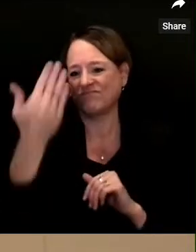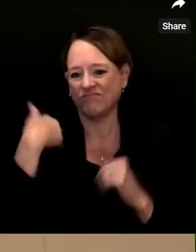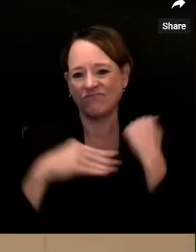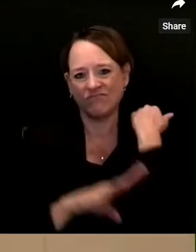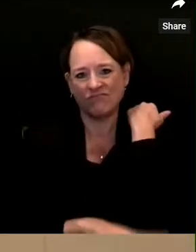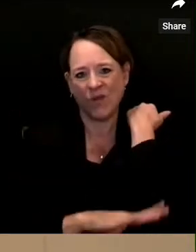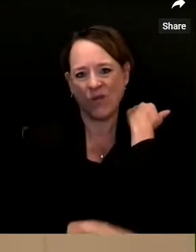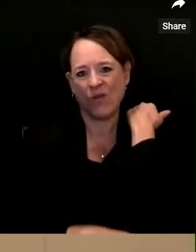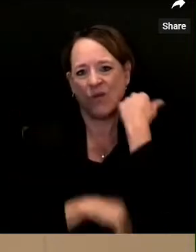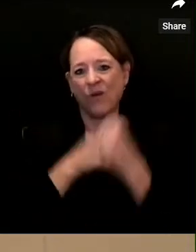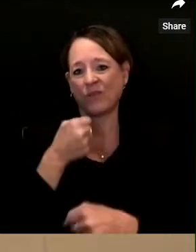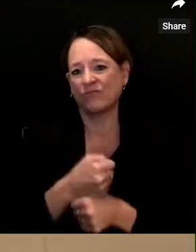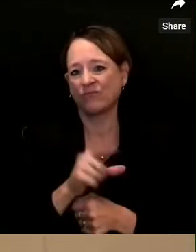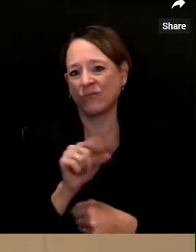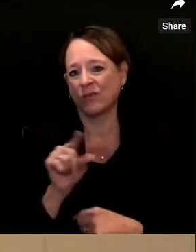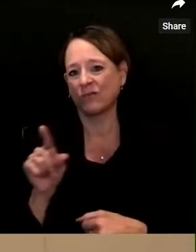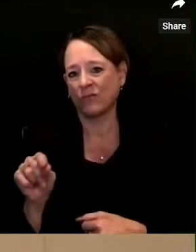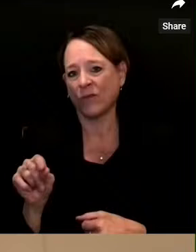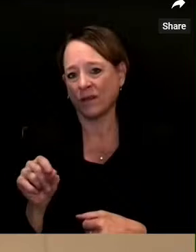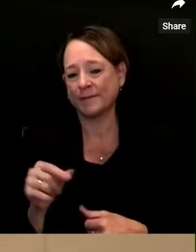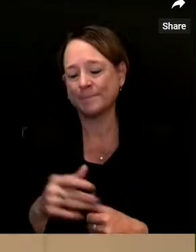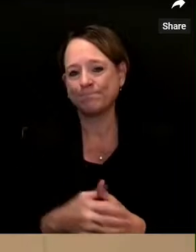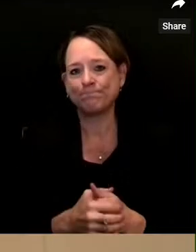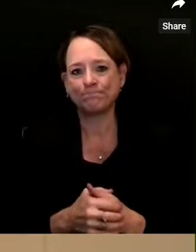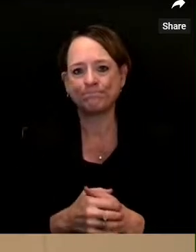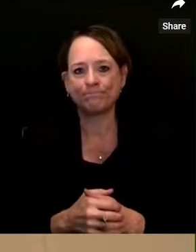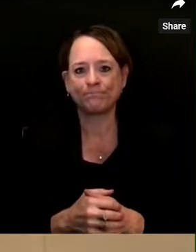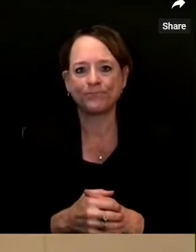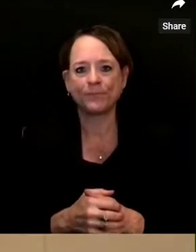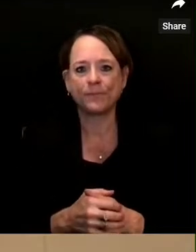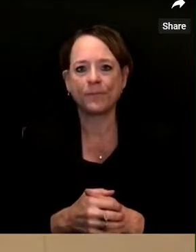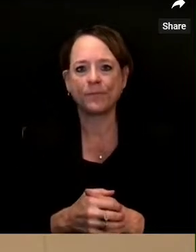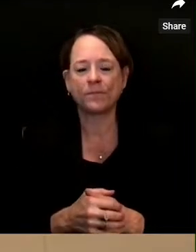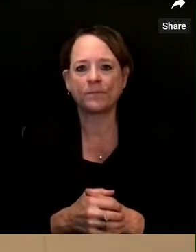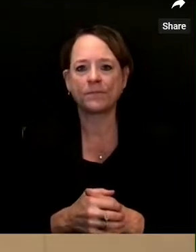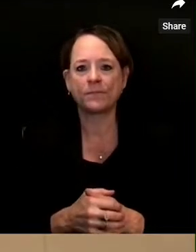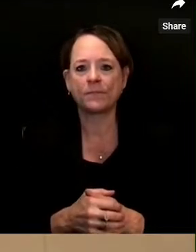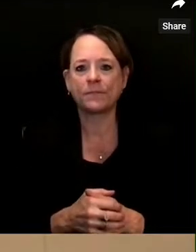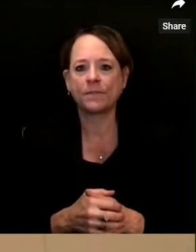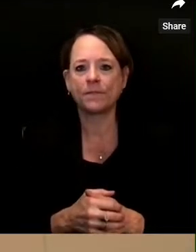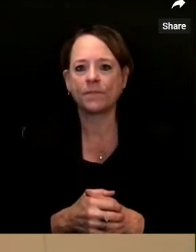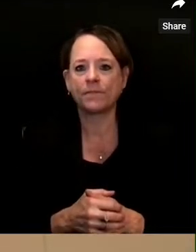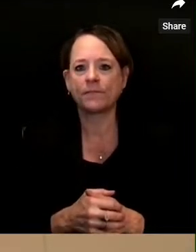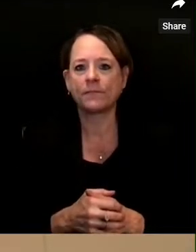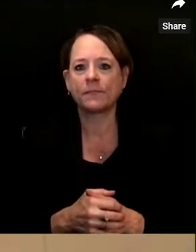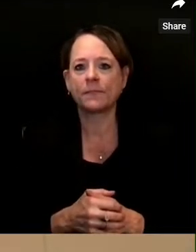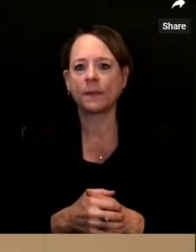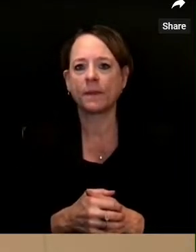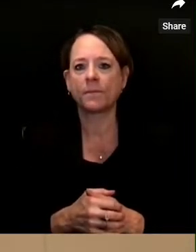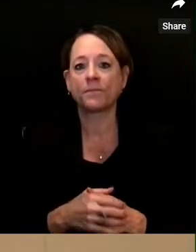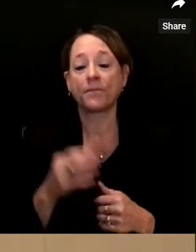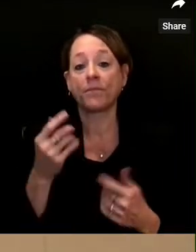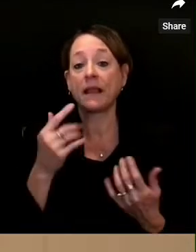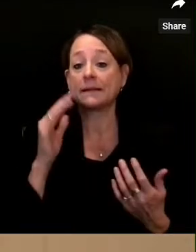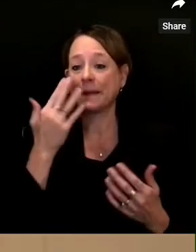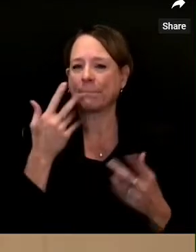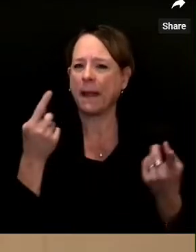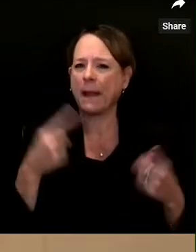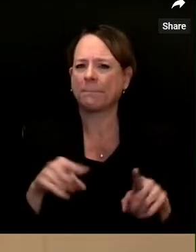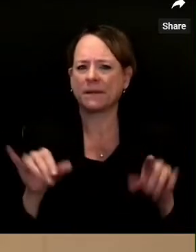epidemic was really comparable. So that does seem to make a difference. But I think the bigger lesson is not to take away